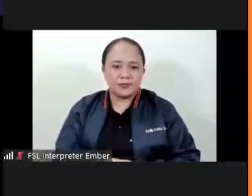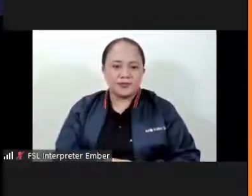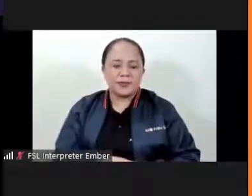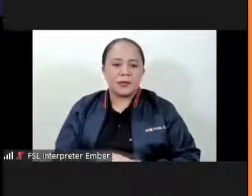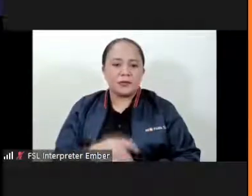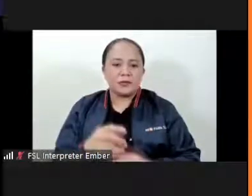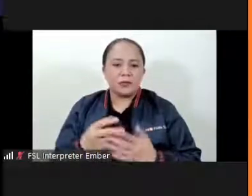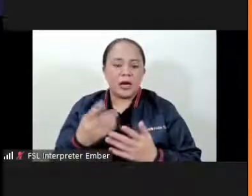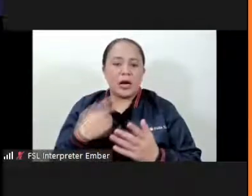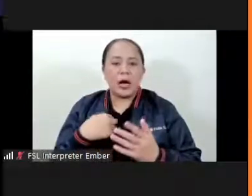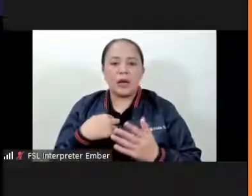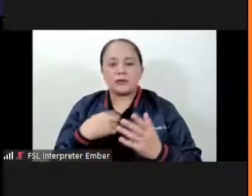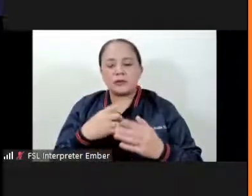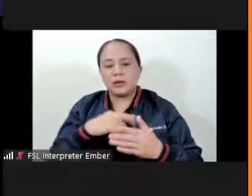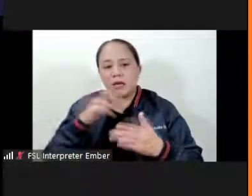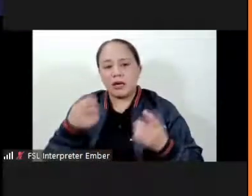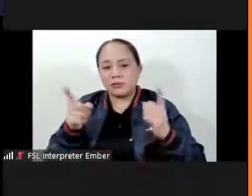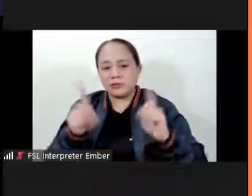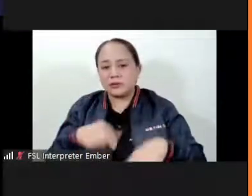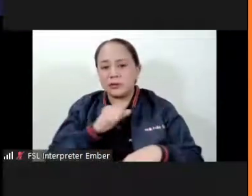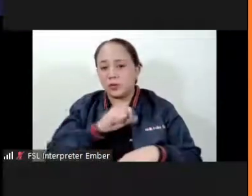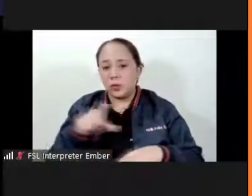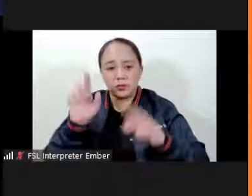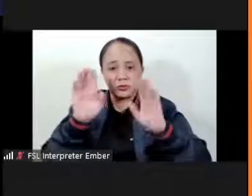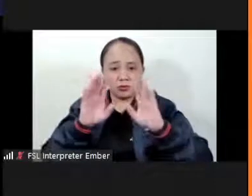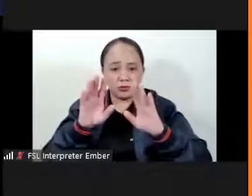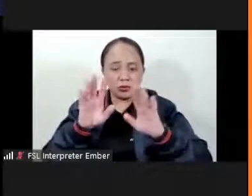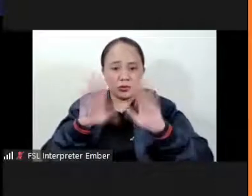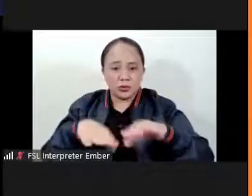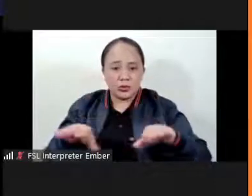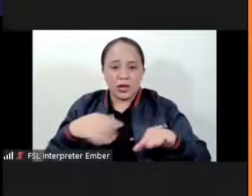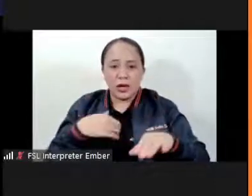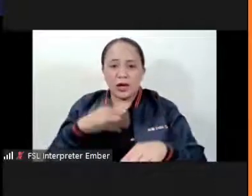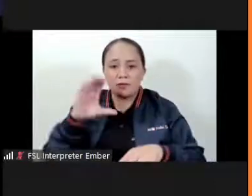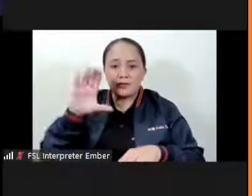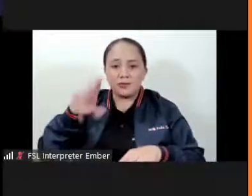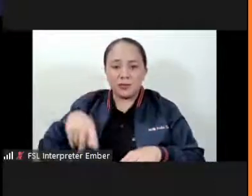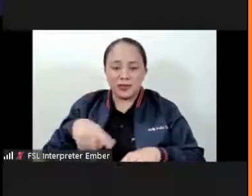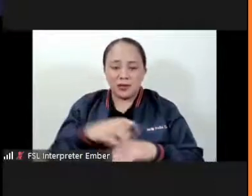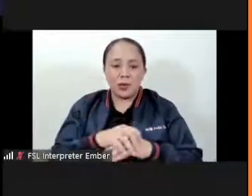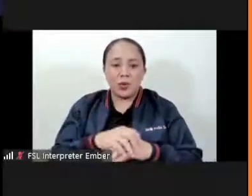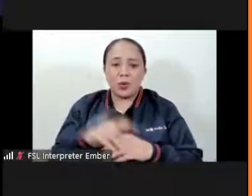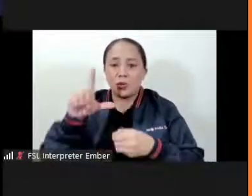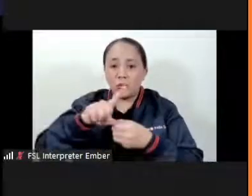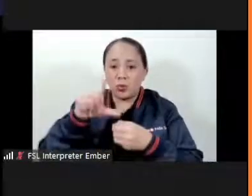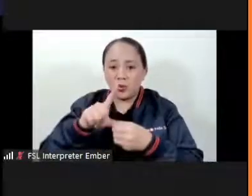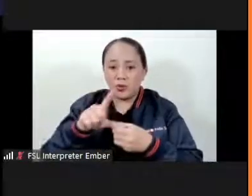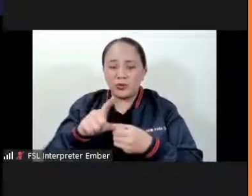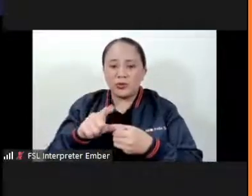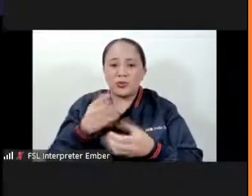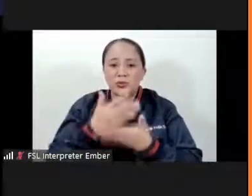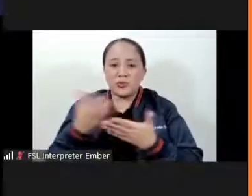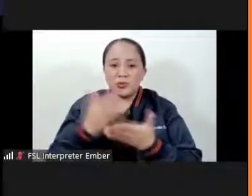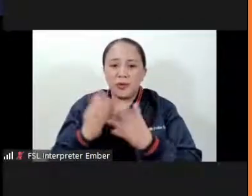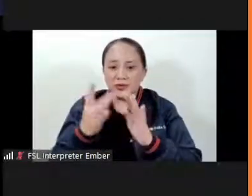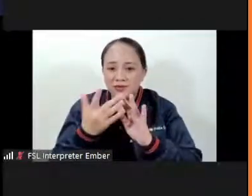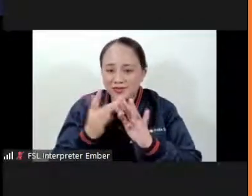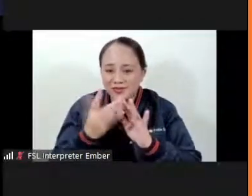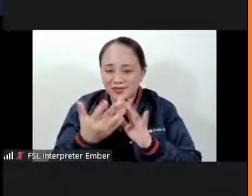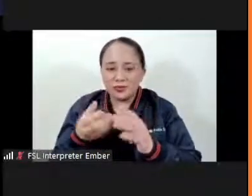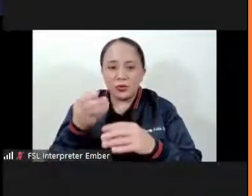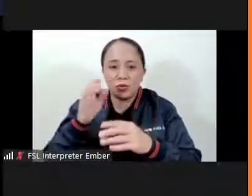Realizing that not all Filipino children and families have smartphones or even load to purchase data for a